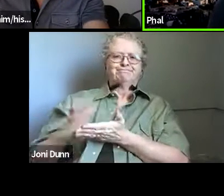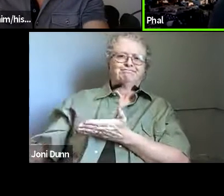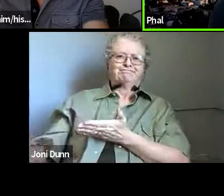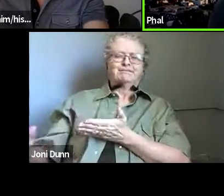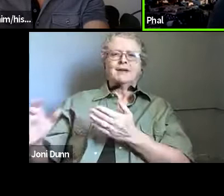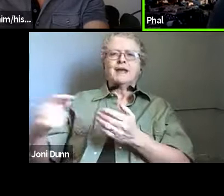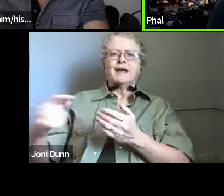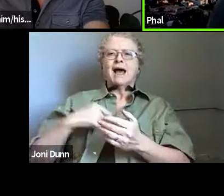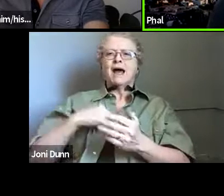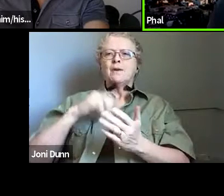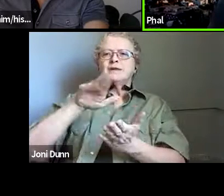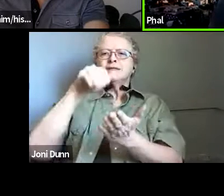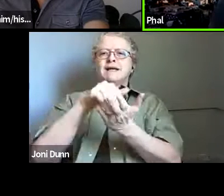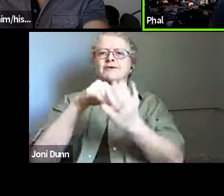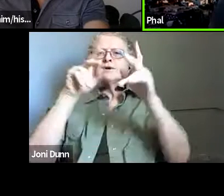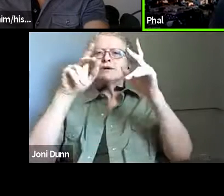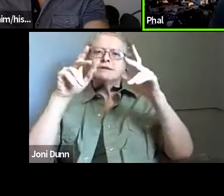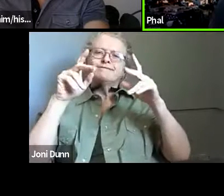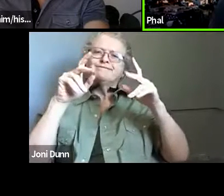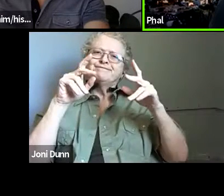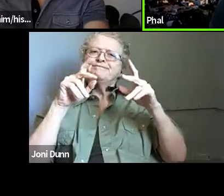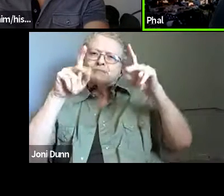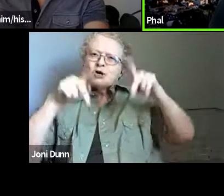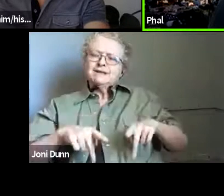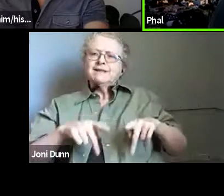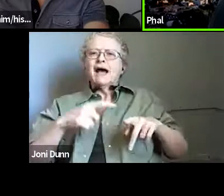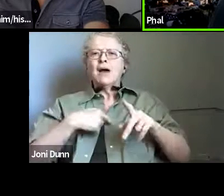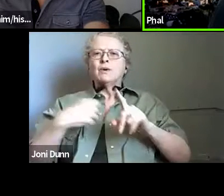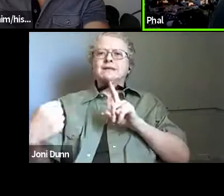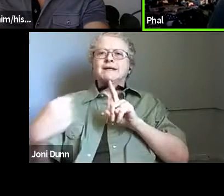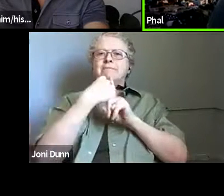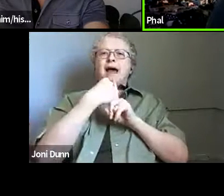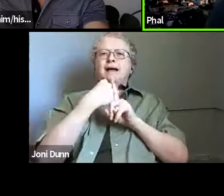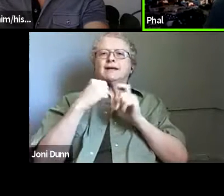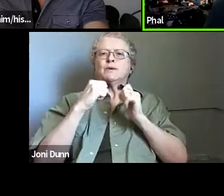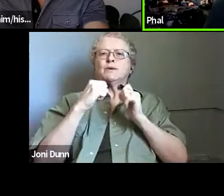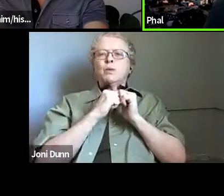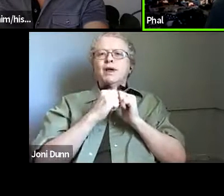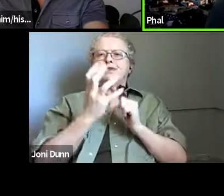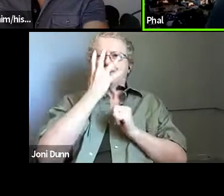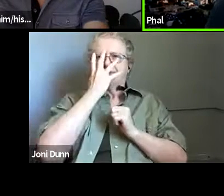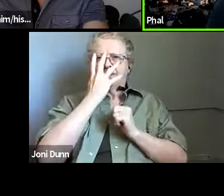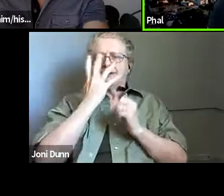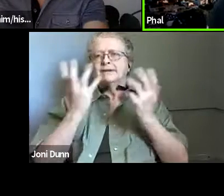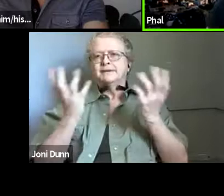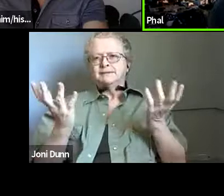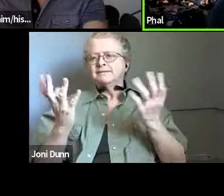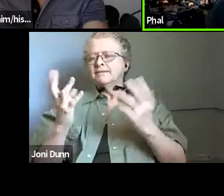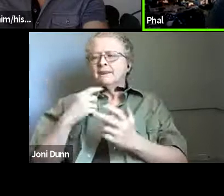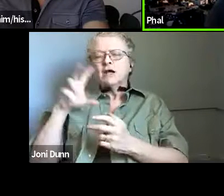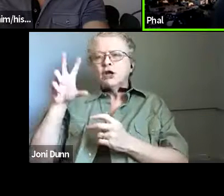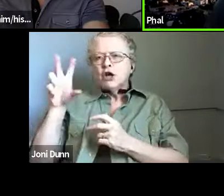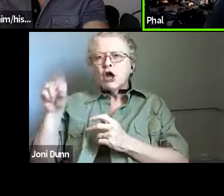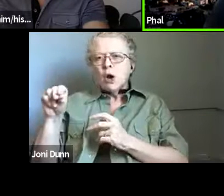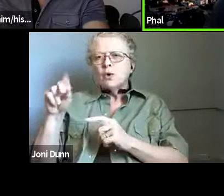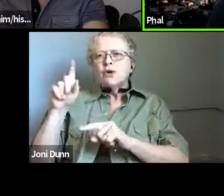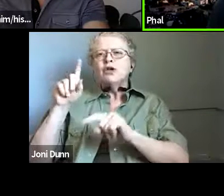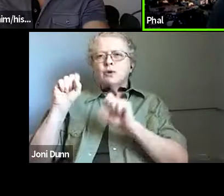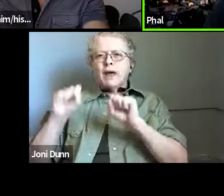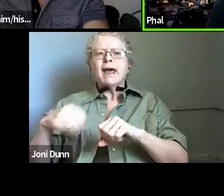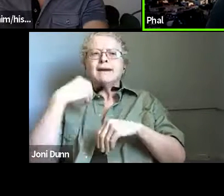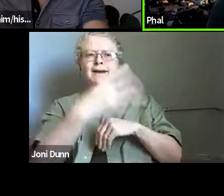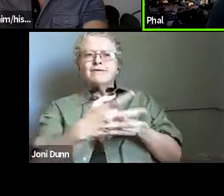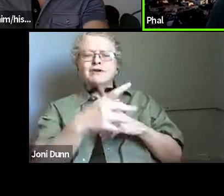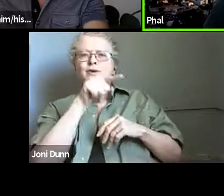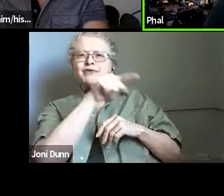now I became that person, that impacted person. Like, hey, you're saying this person is a no, you can't give it to them, but you can give it to this person, etc. And